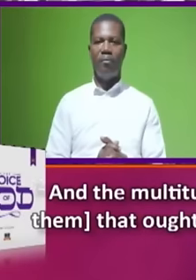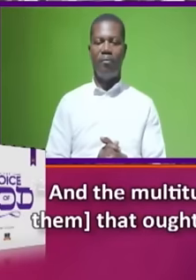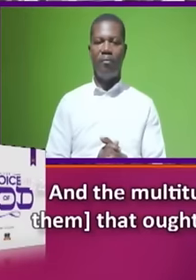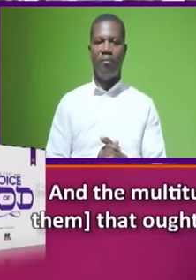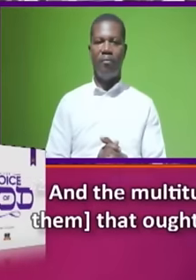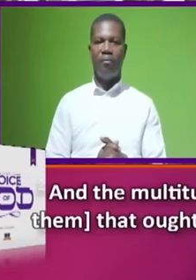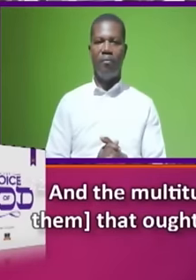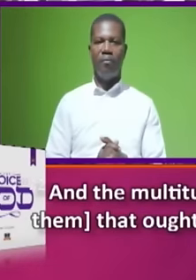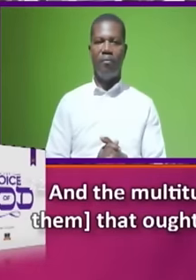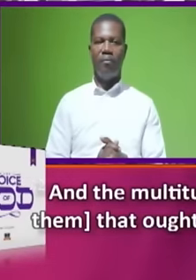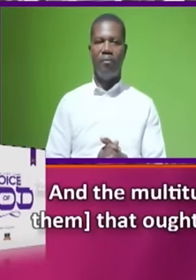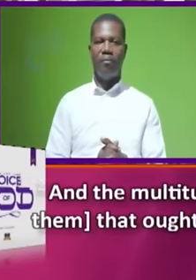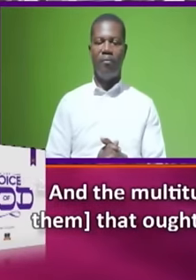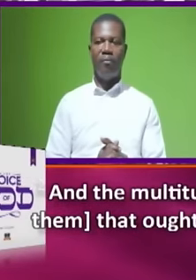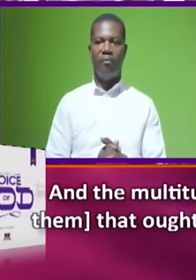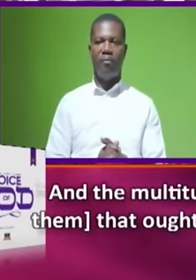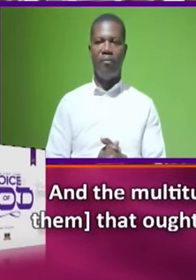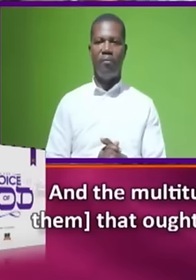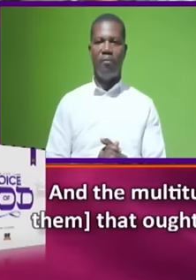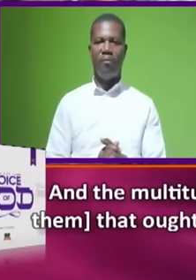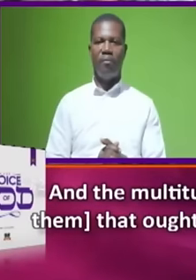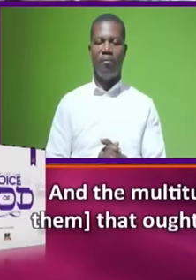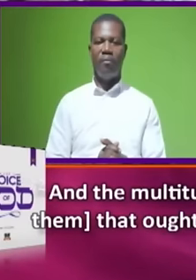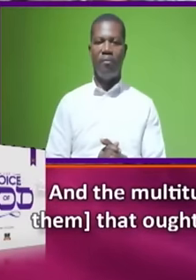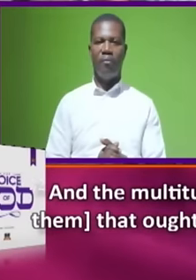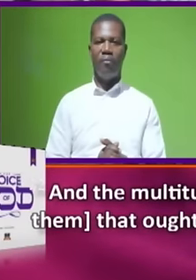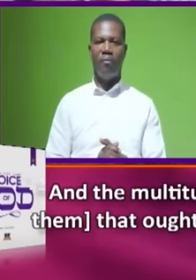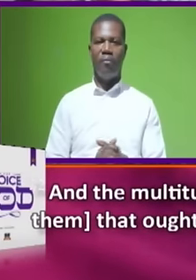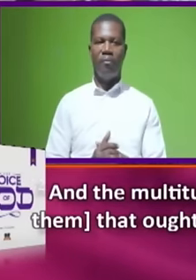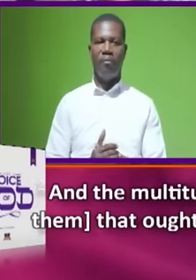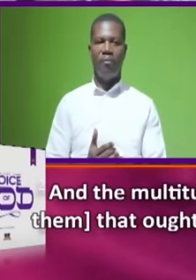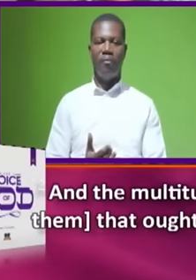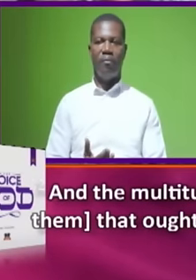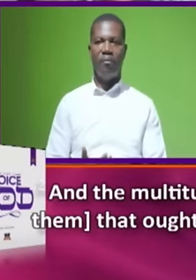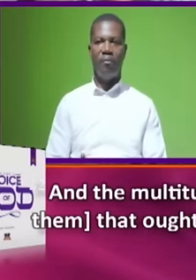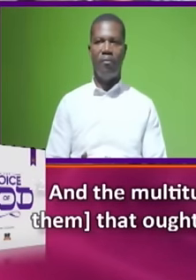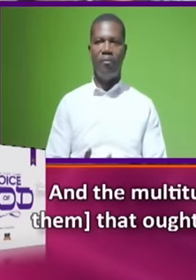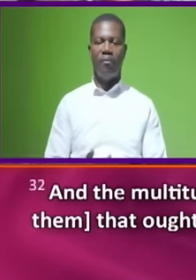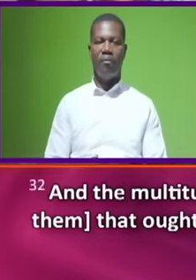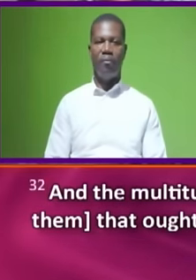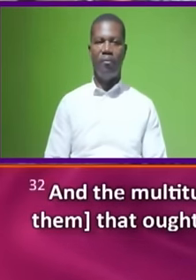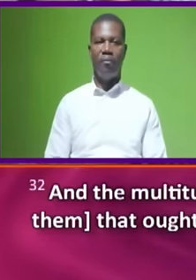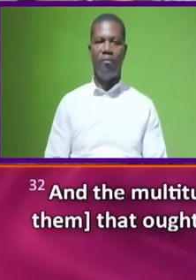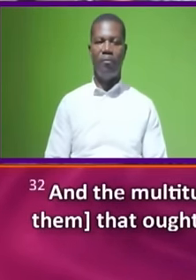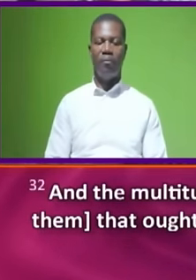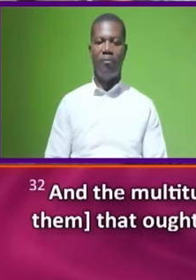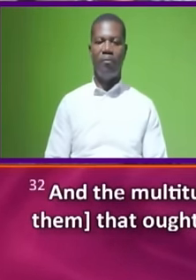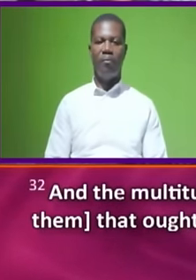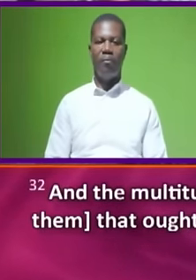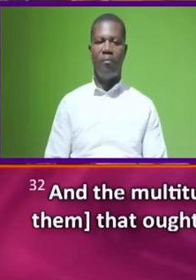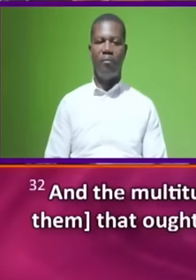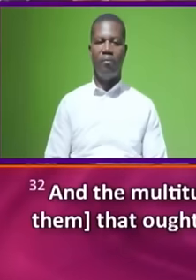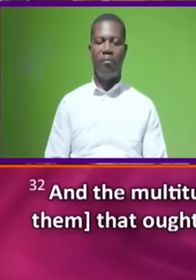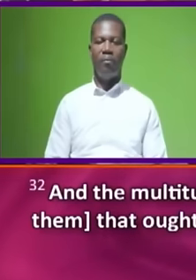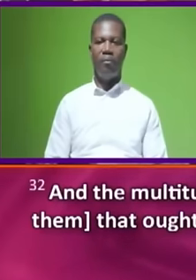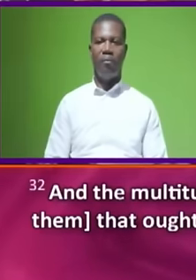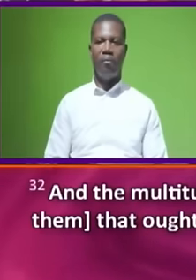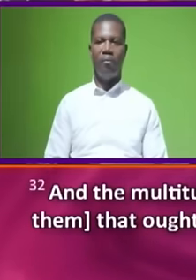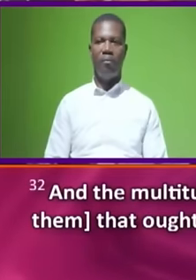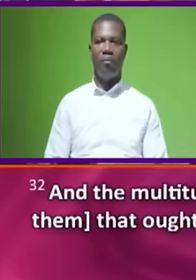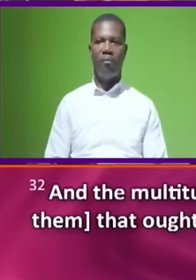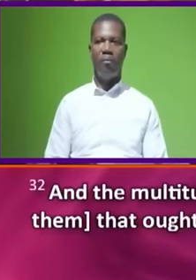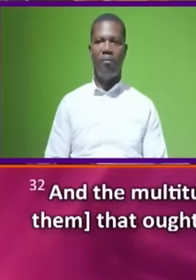had one heart, meaning they believed that before God and aside Him, there is no other thing.